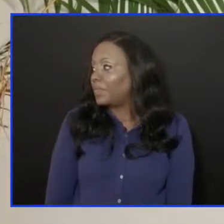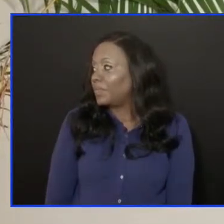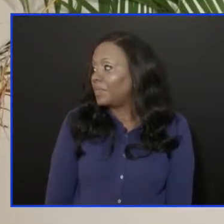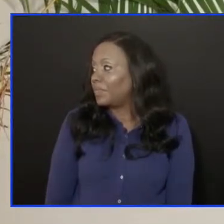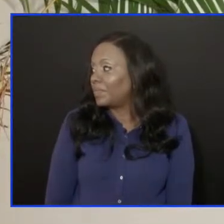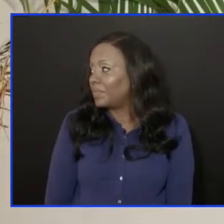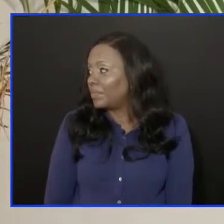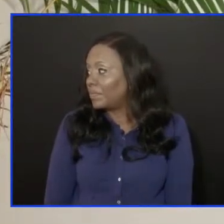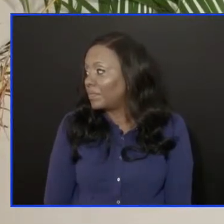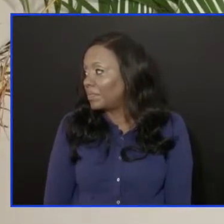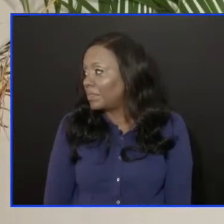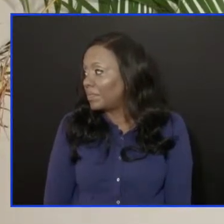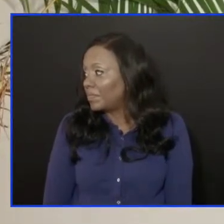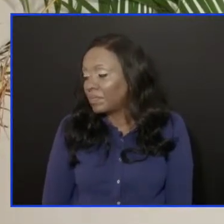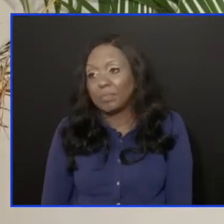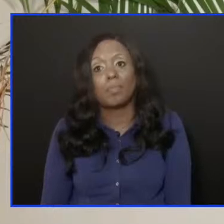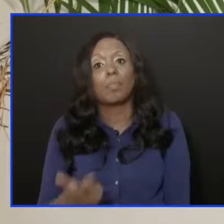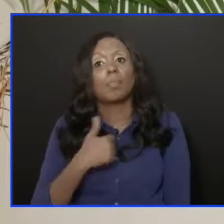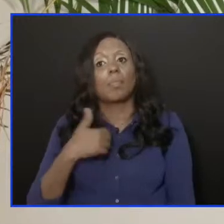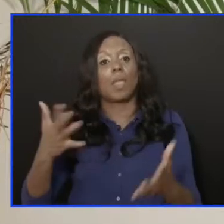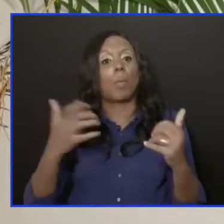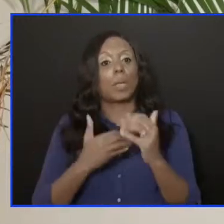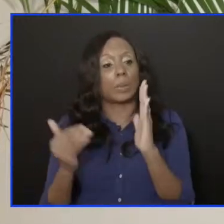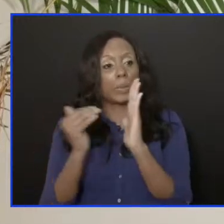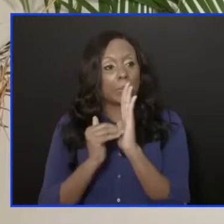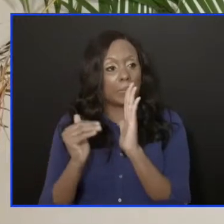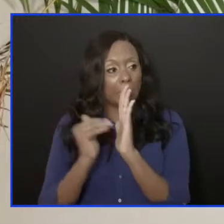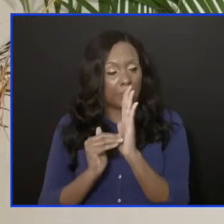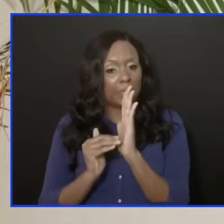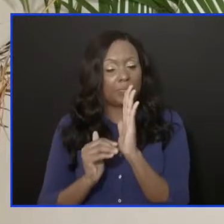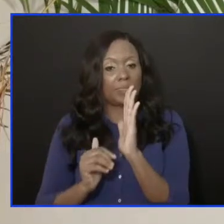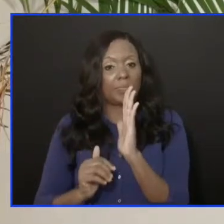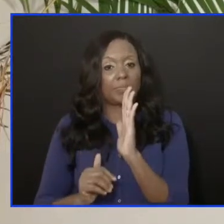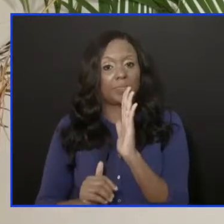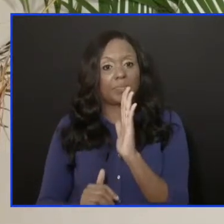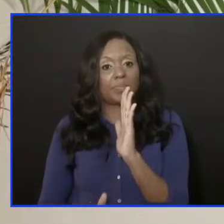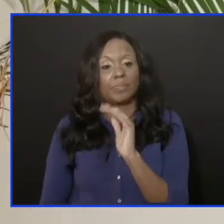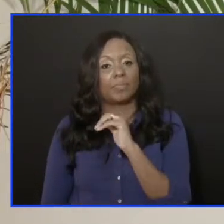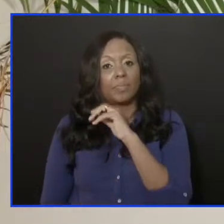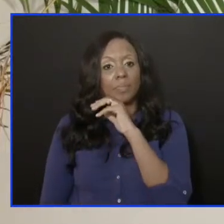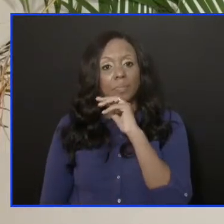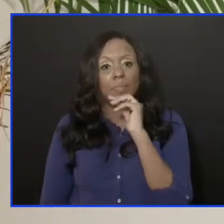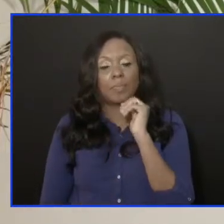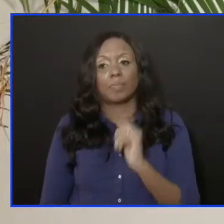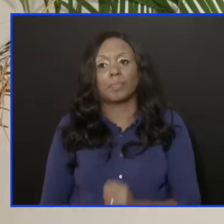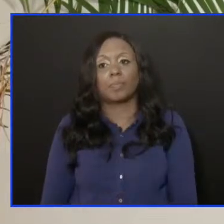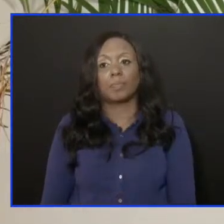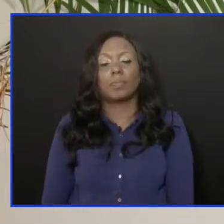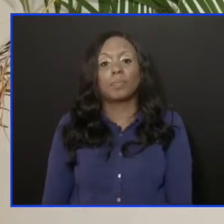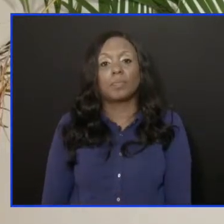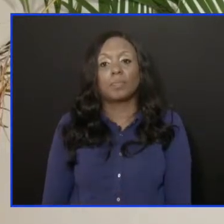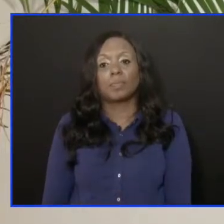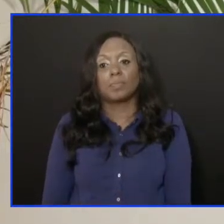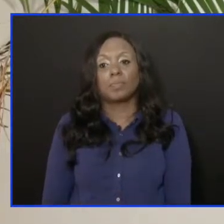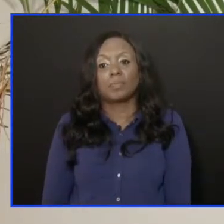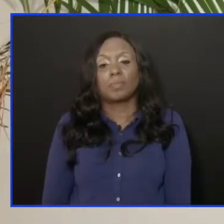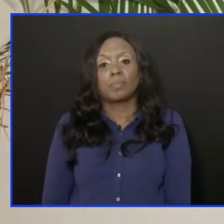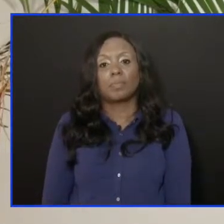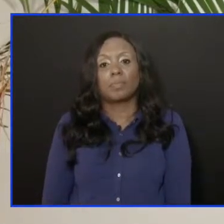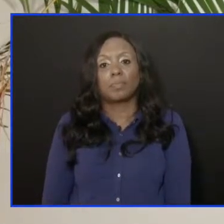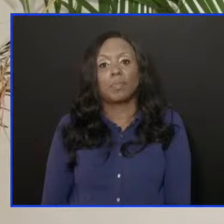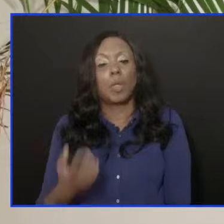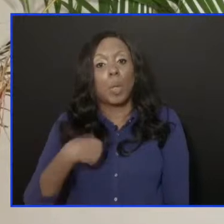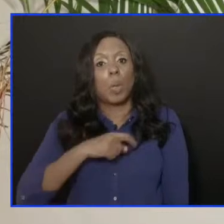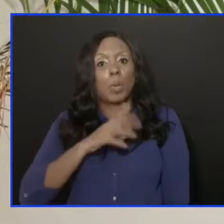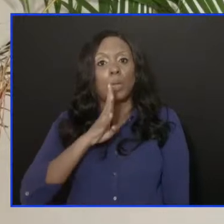reiterate the message that I gave before, and we're listening to the engagement on vaccination.